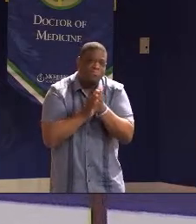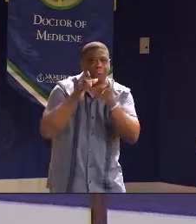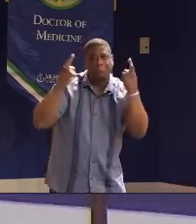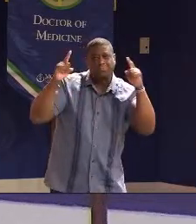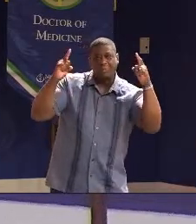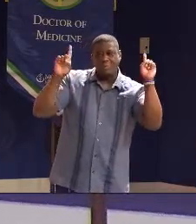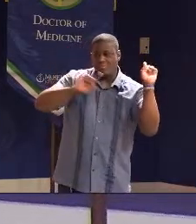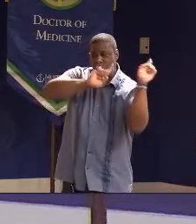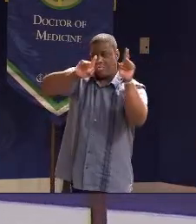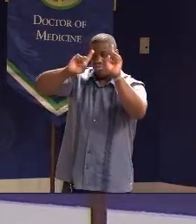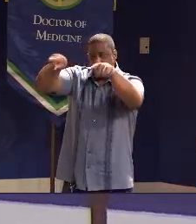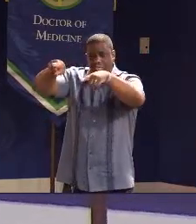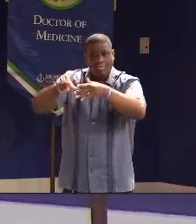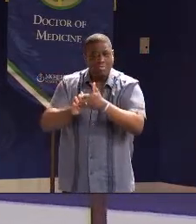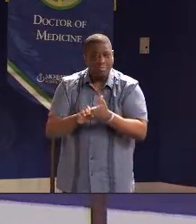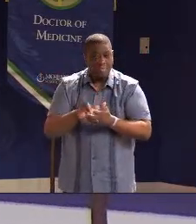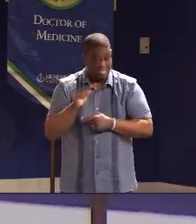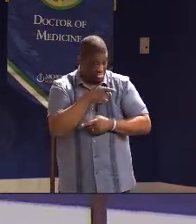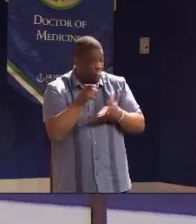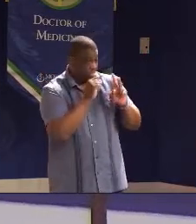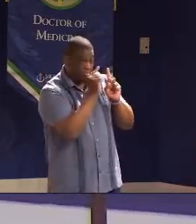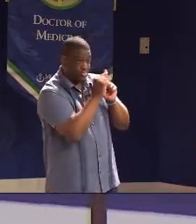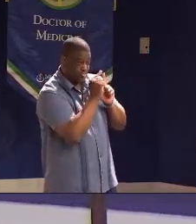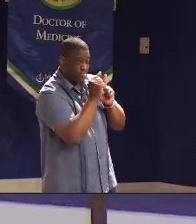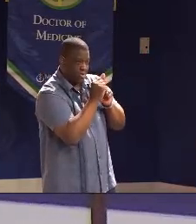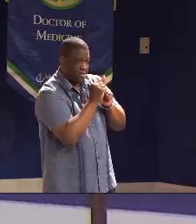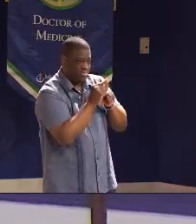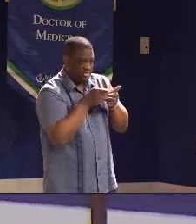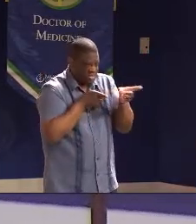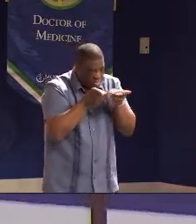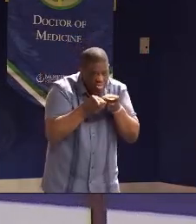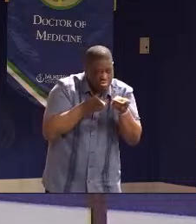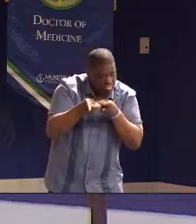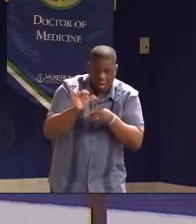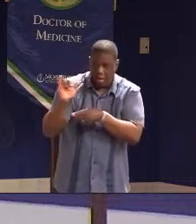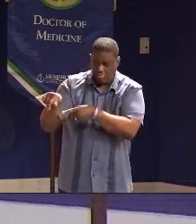them. Do you all think those words accurately describe the class of 2025?